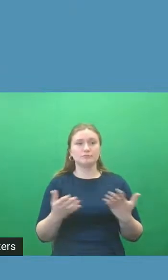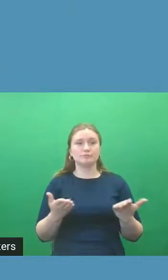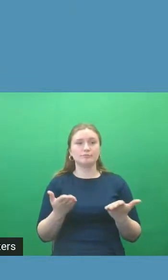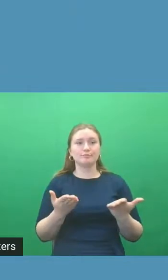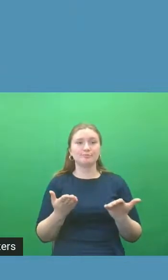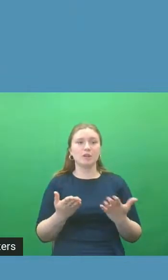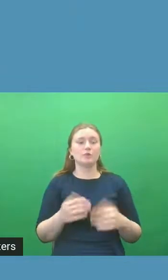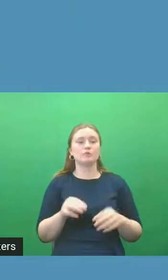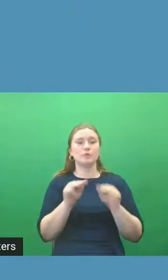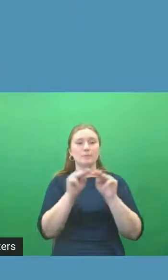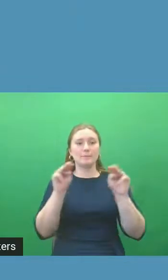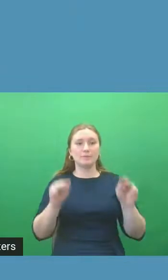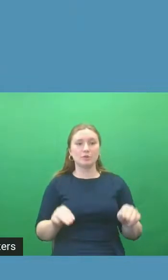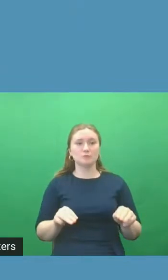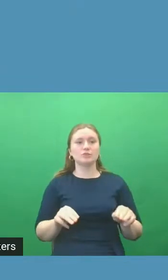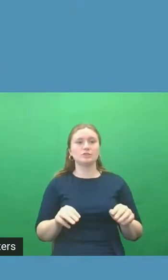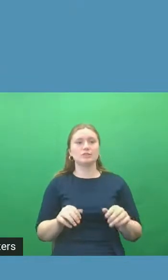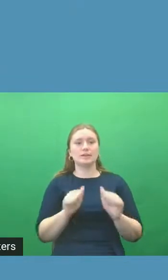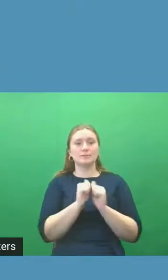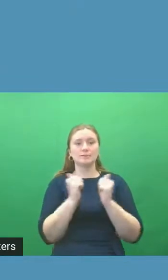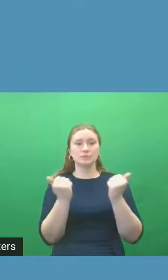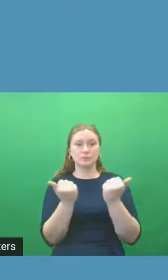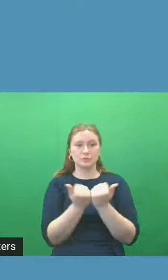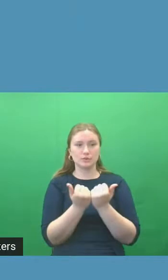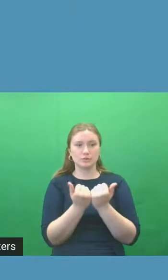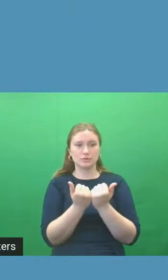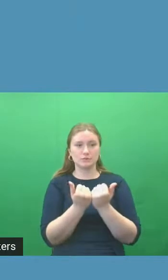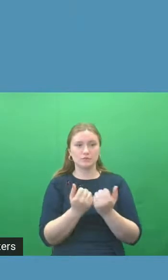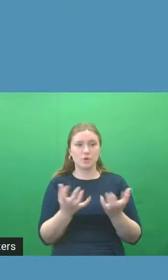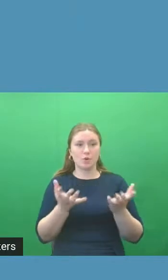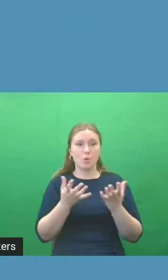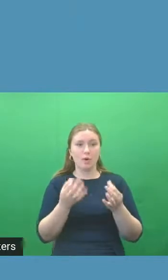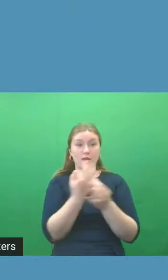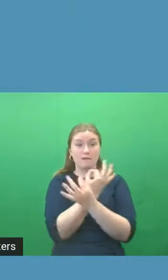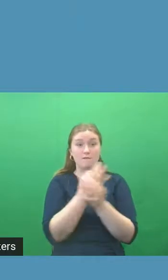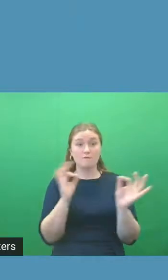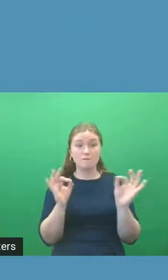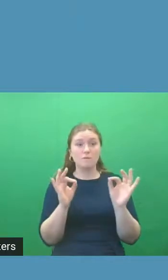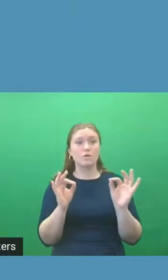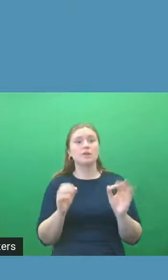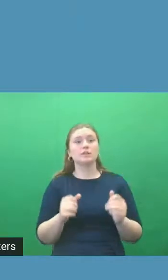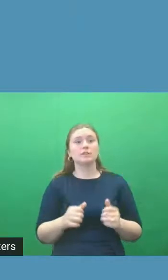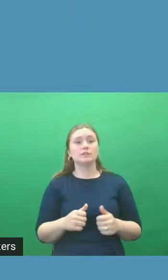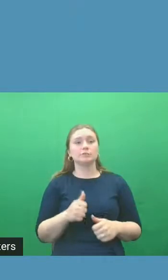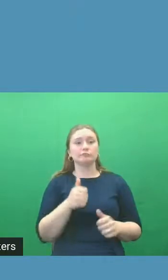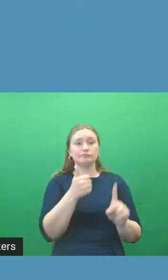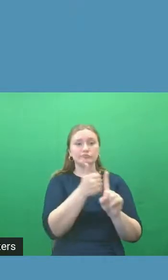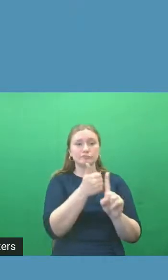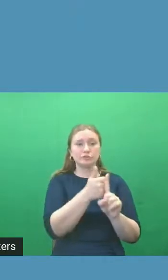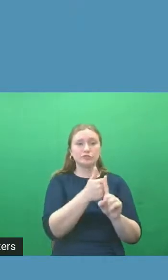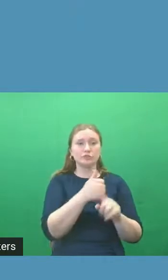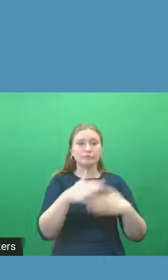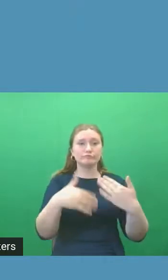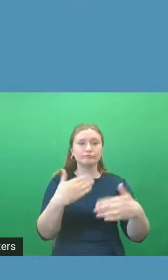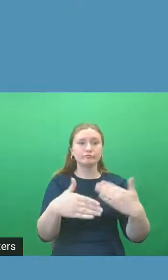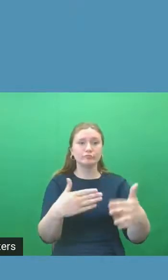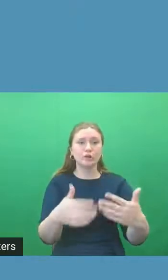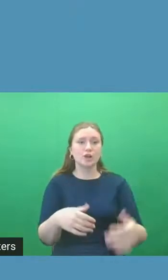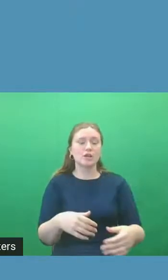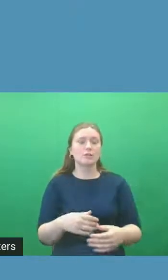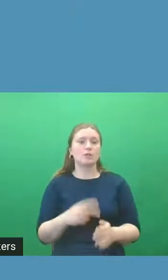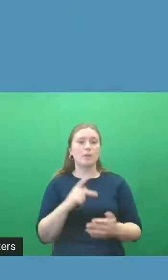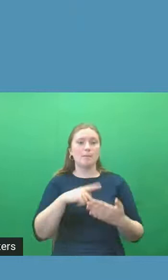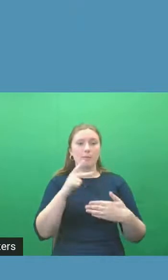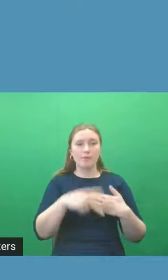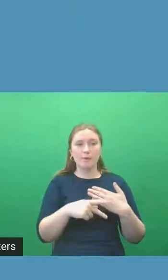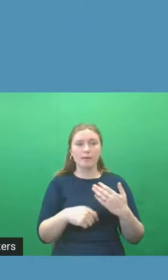museum associations dedicated to providing free, self-paced training resources focused on digital media and technology for